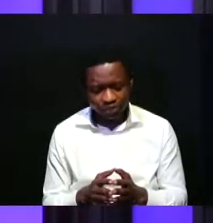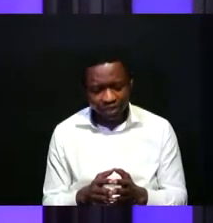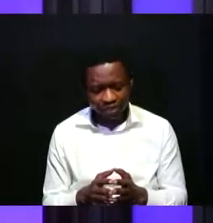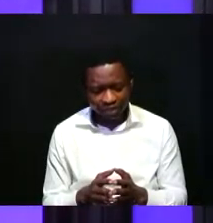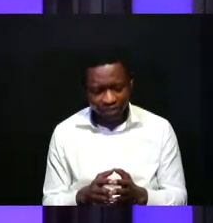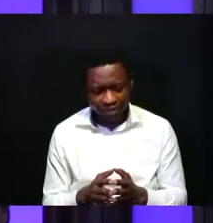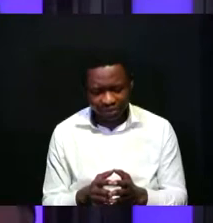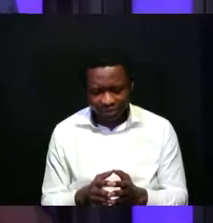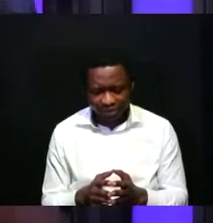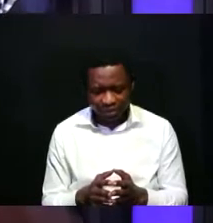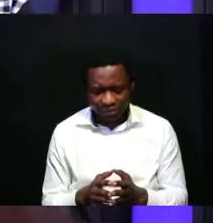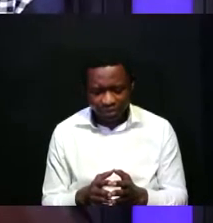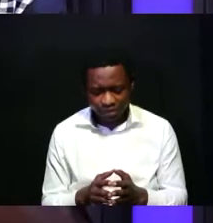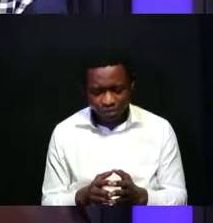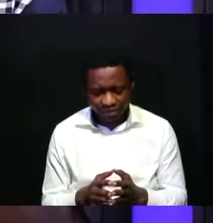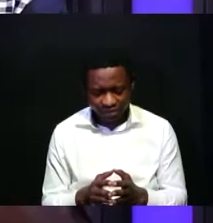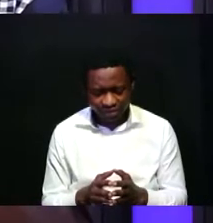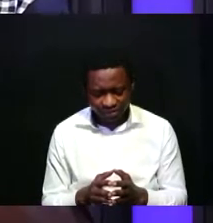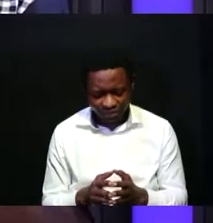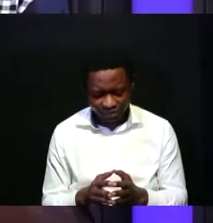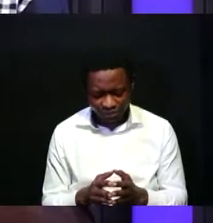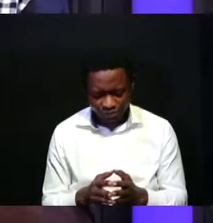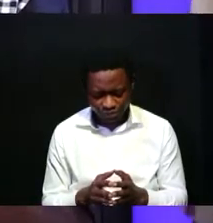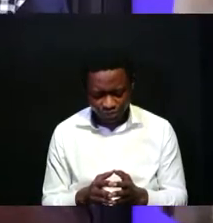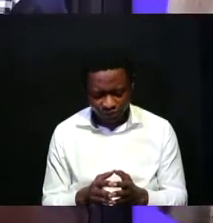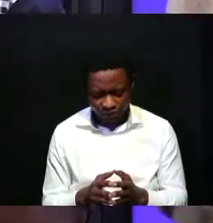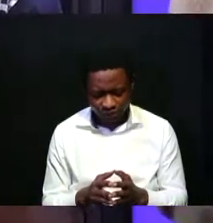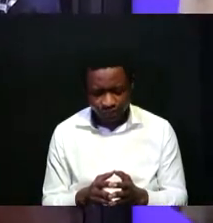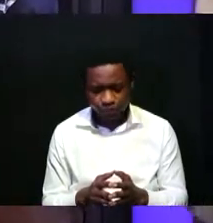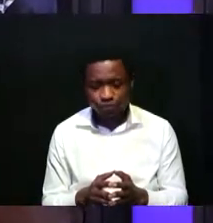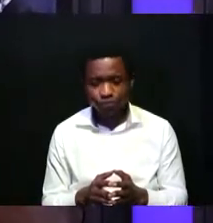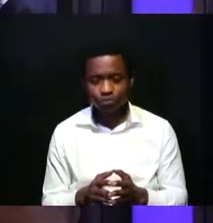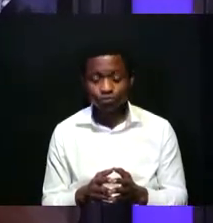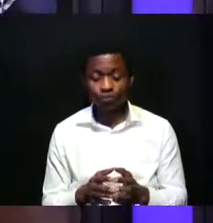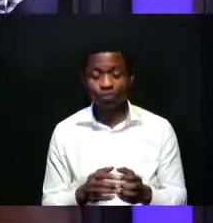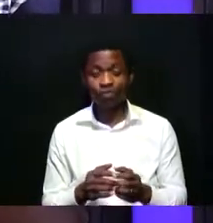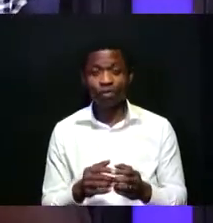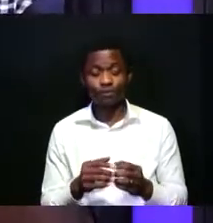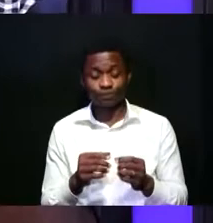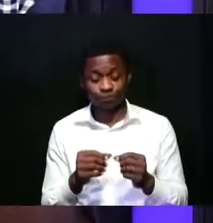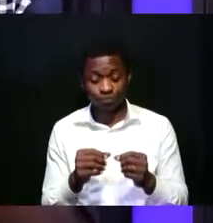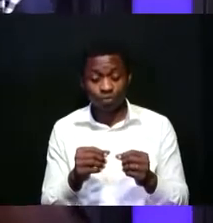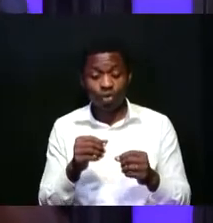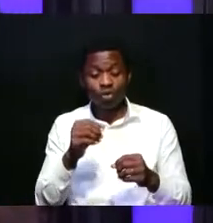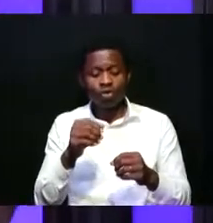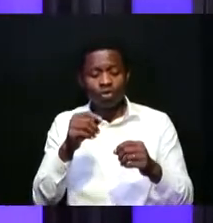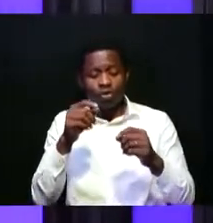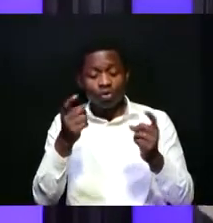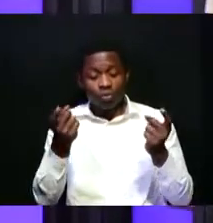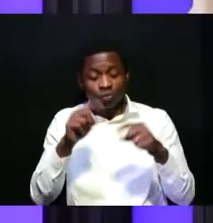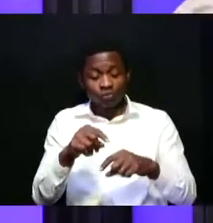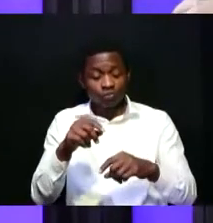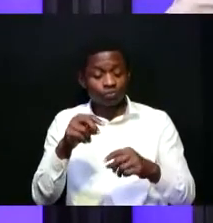in Jesus' mighty name. On the basis of this rebuilt altars,